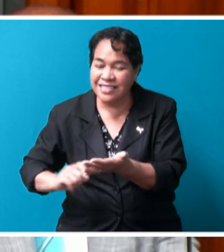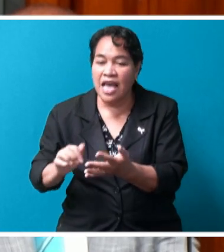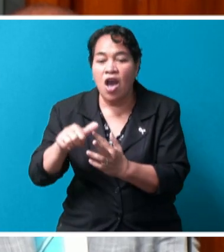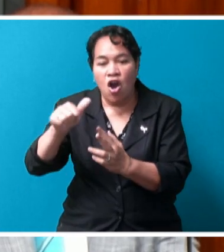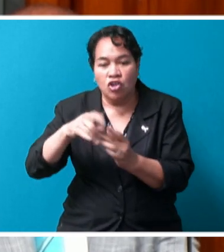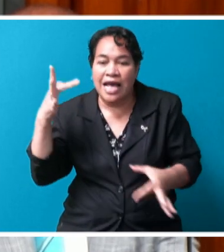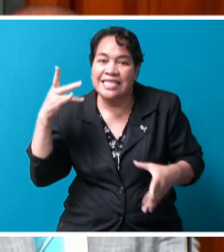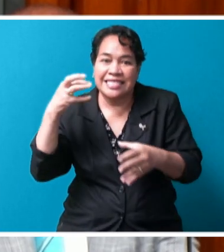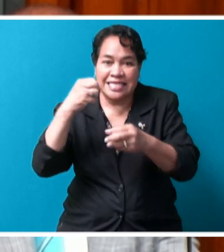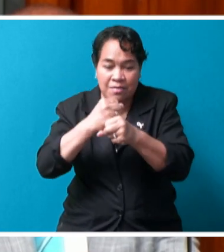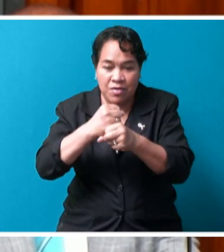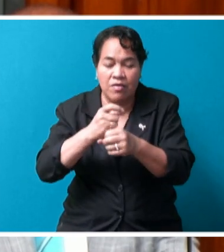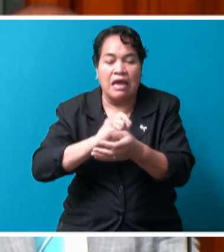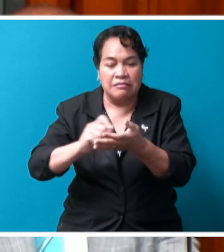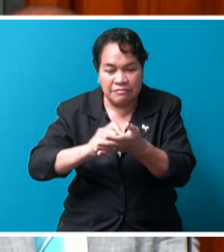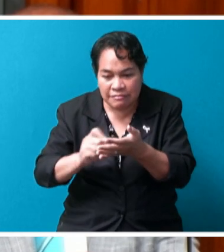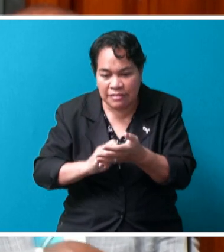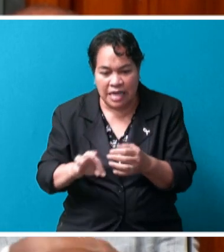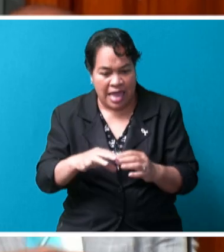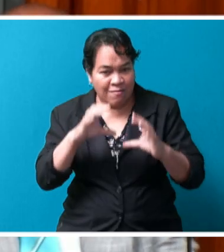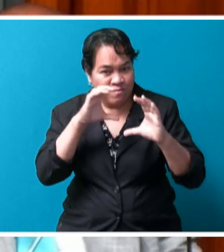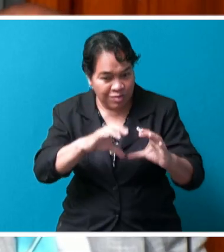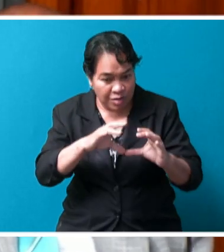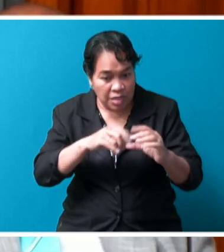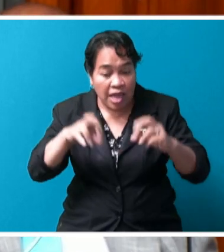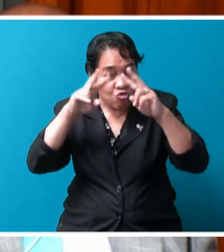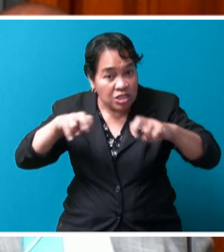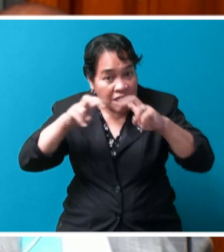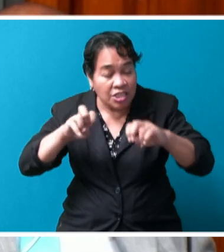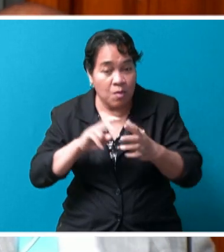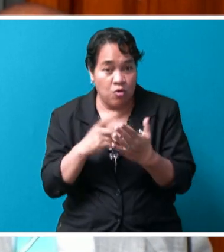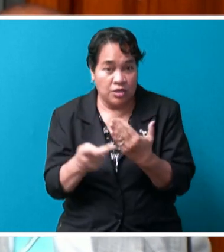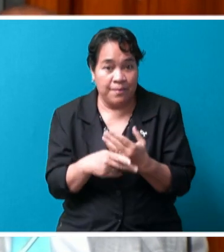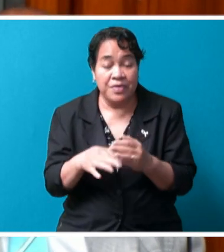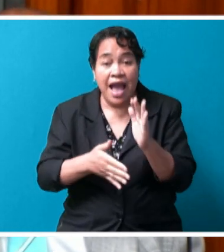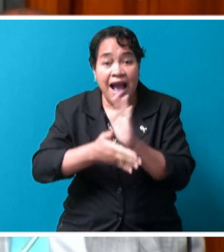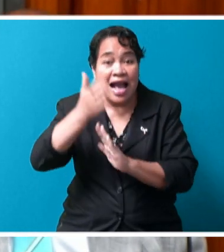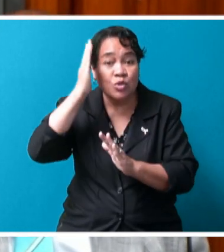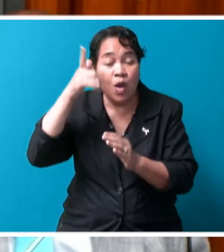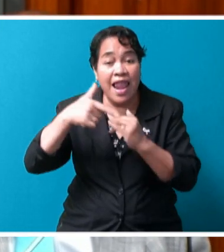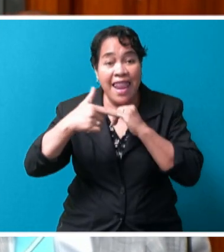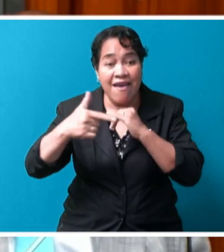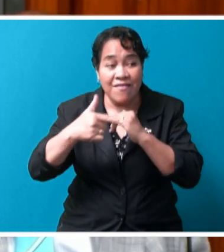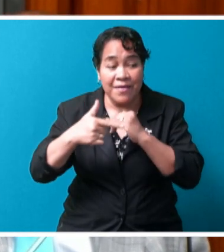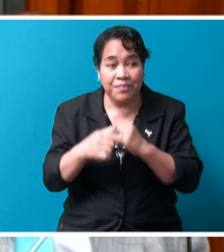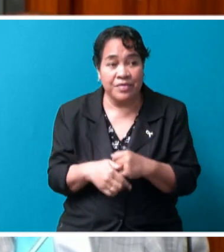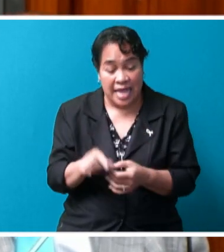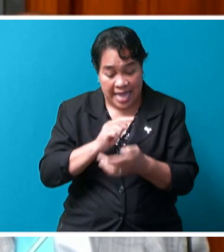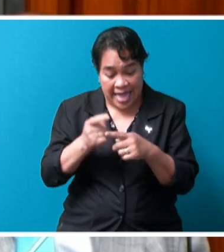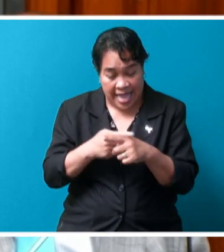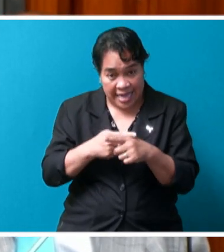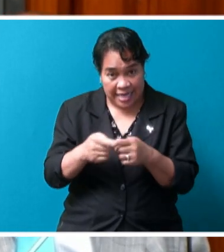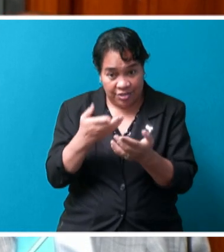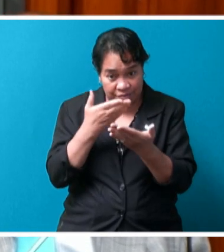summary writing, comprehension passages, and research projects. At the secondary level, Mr. Speaker, sir, English curriculum units